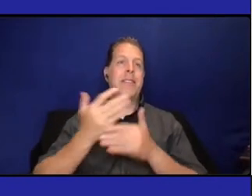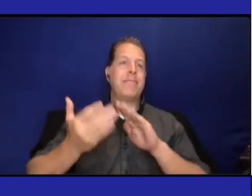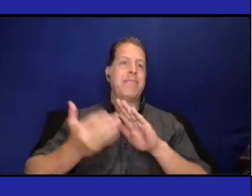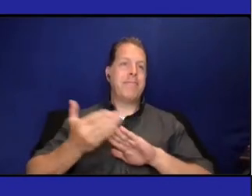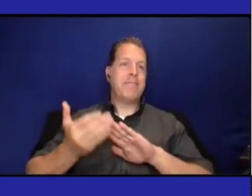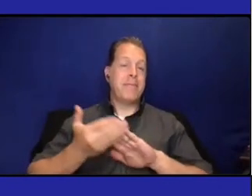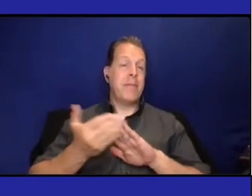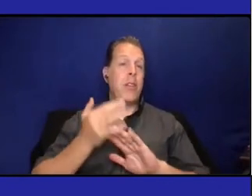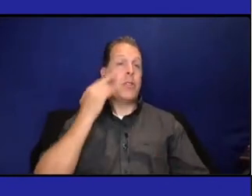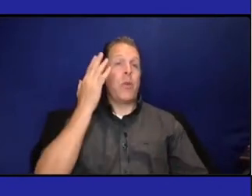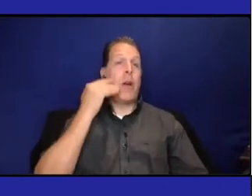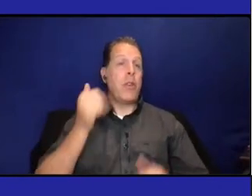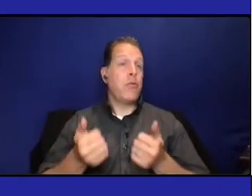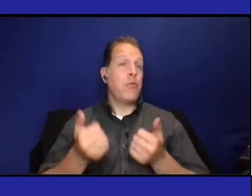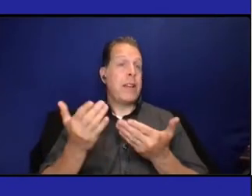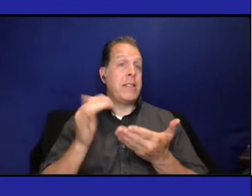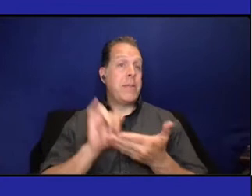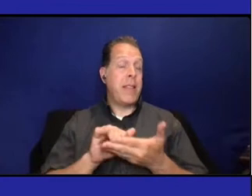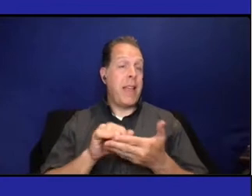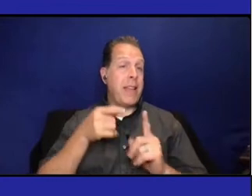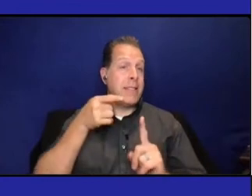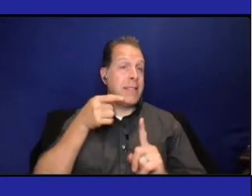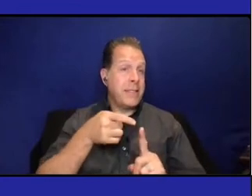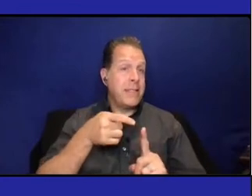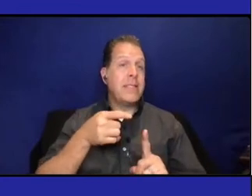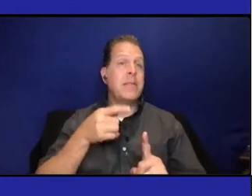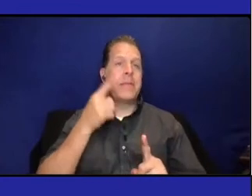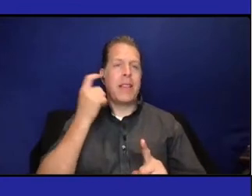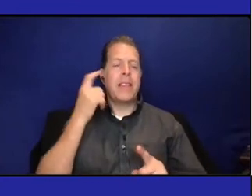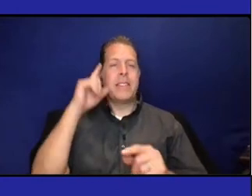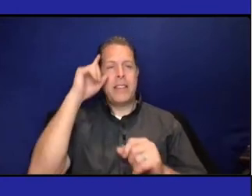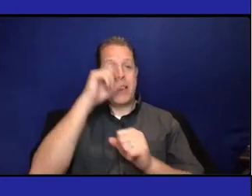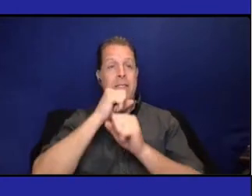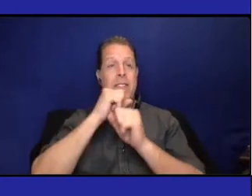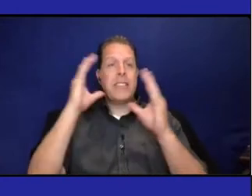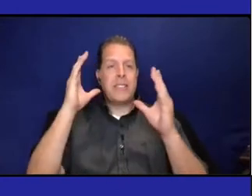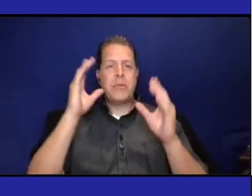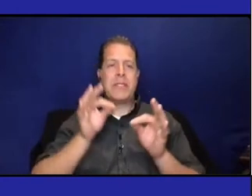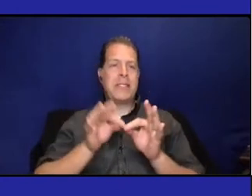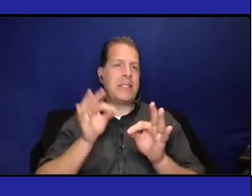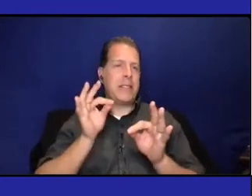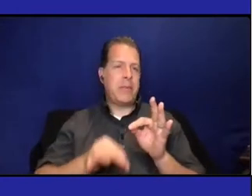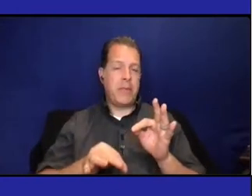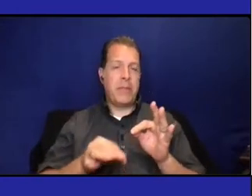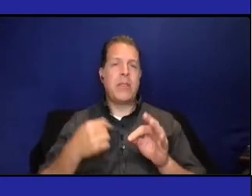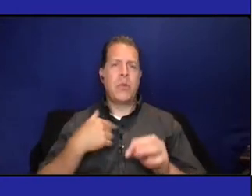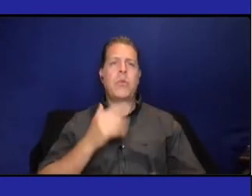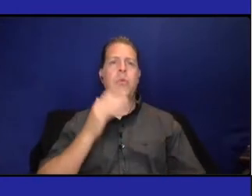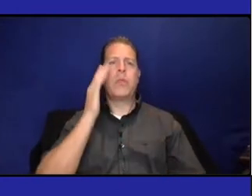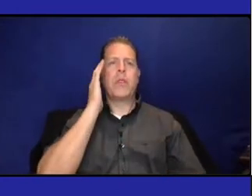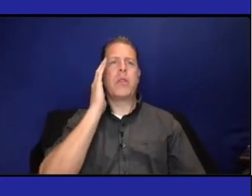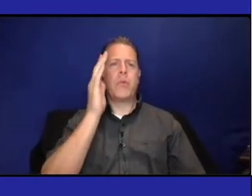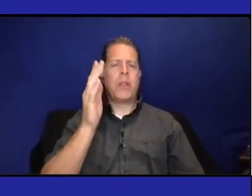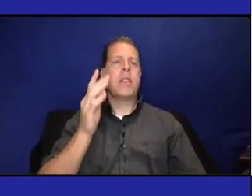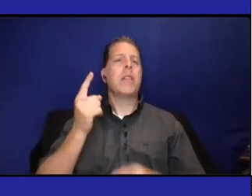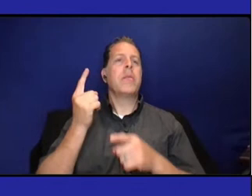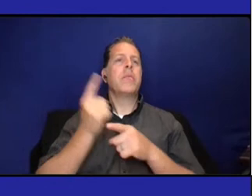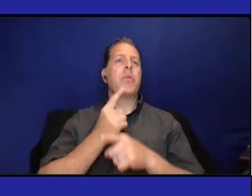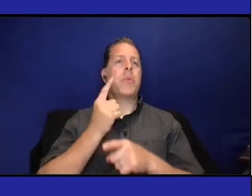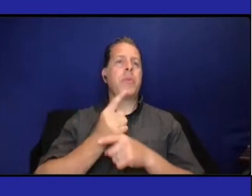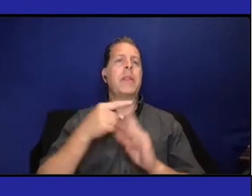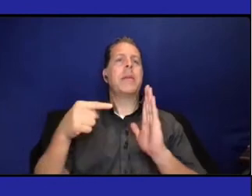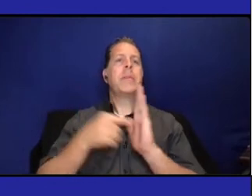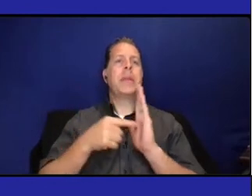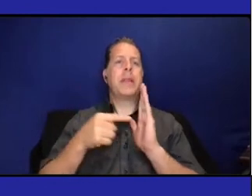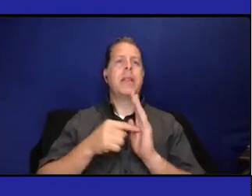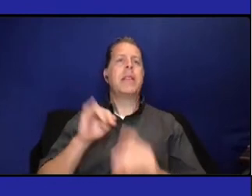raise it, because I've raised that before, is the vision was very simple. We're going to appropriately bill insurance. We're